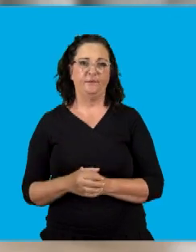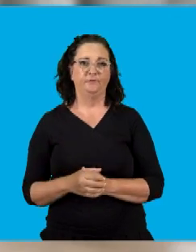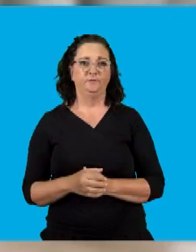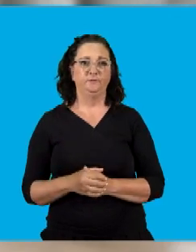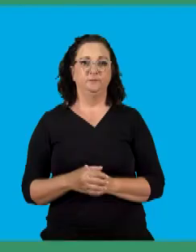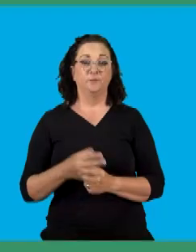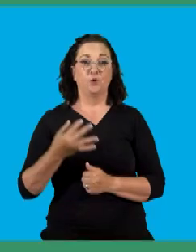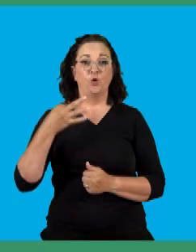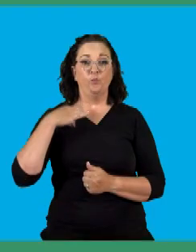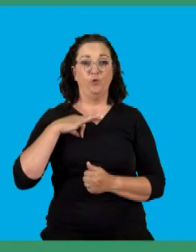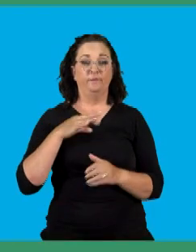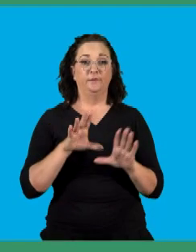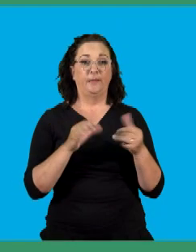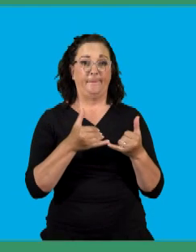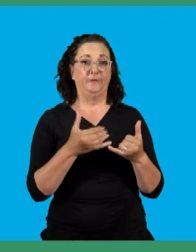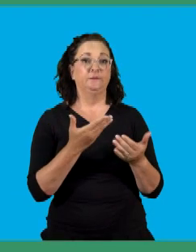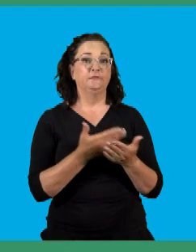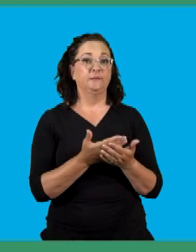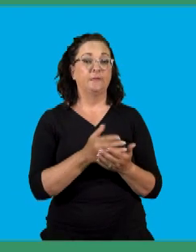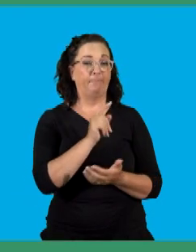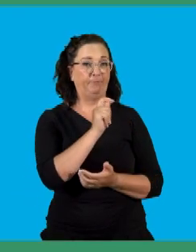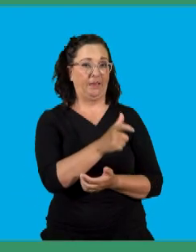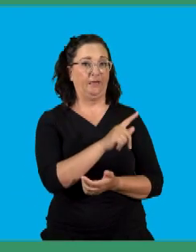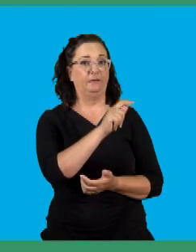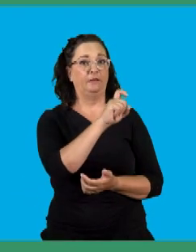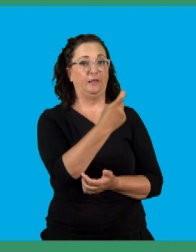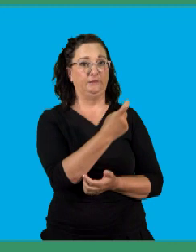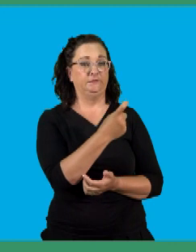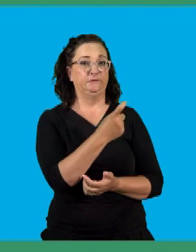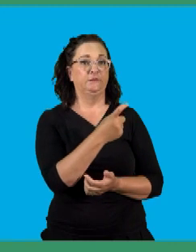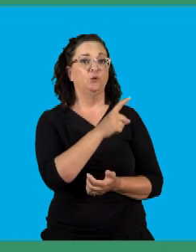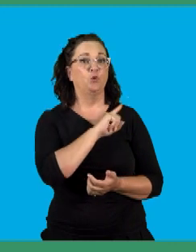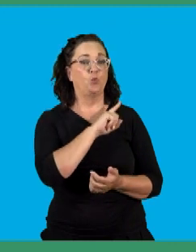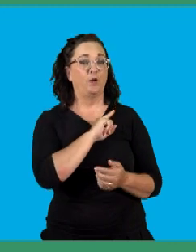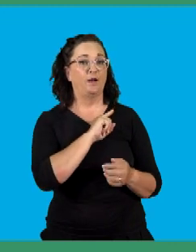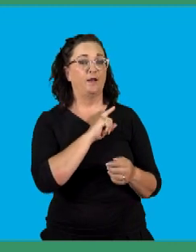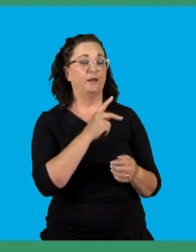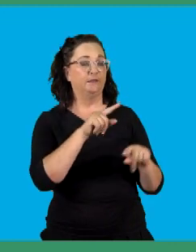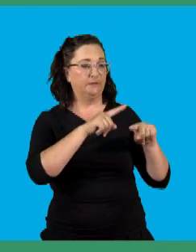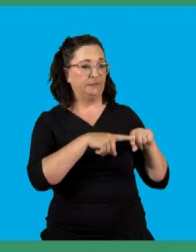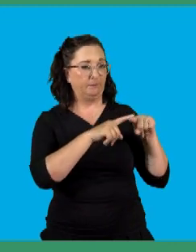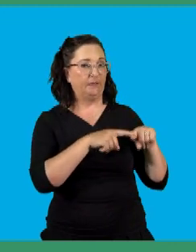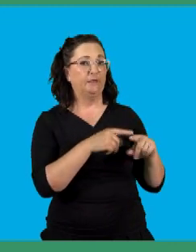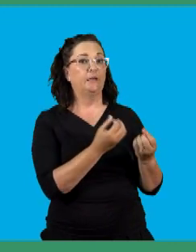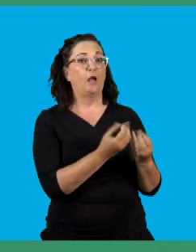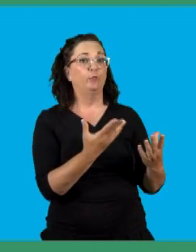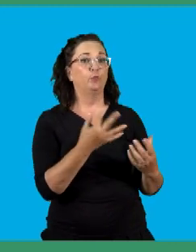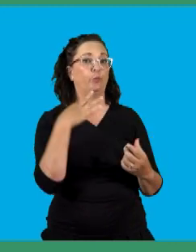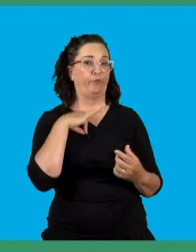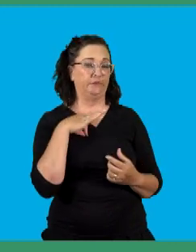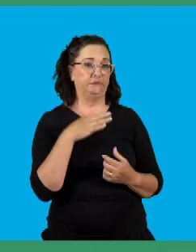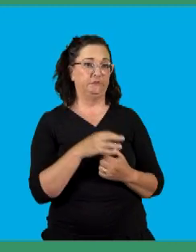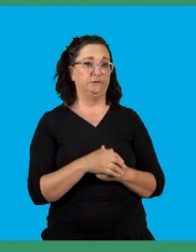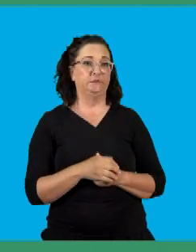Then profit companies are responsible for paying taxes based on their profits. So with profit